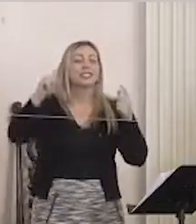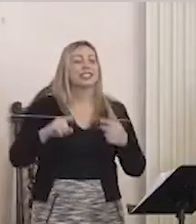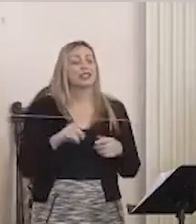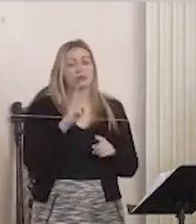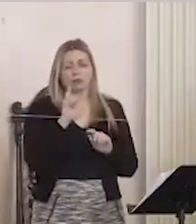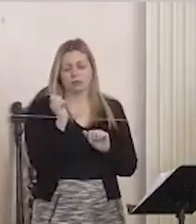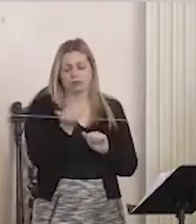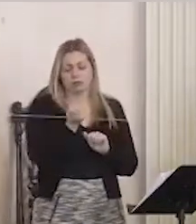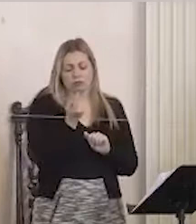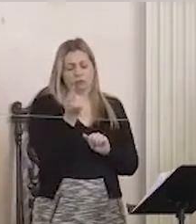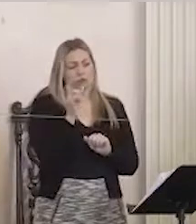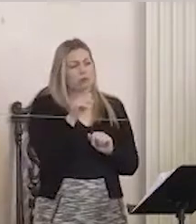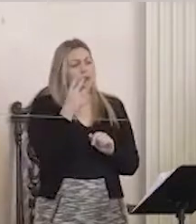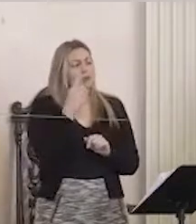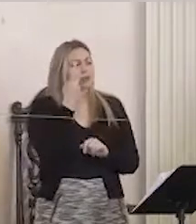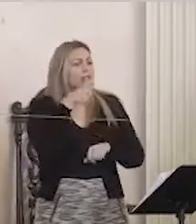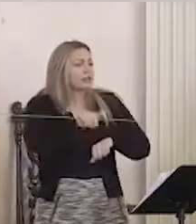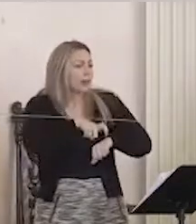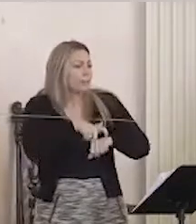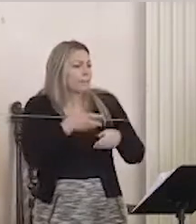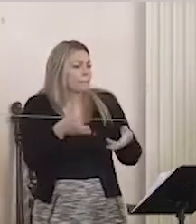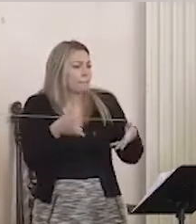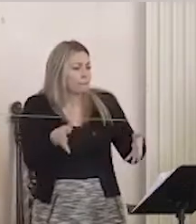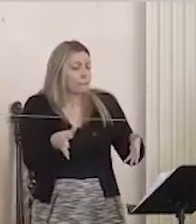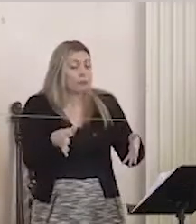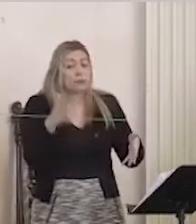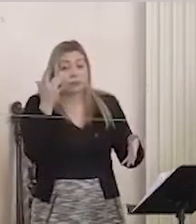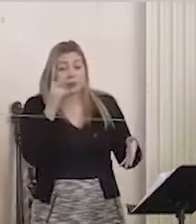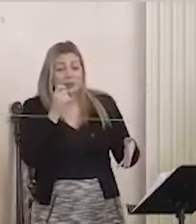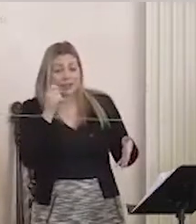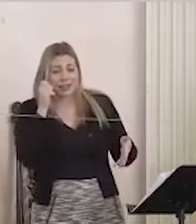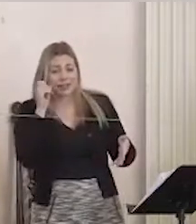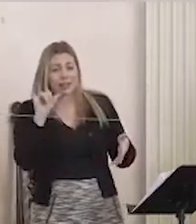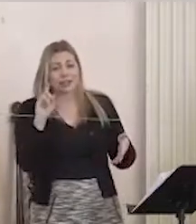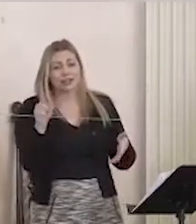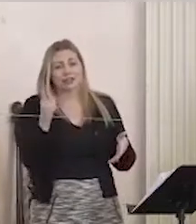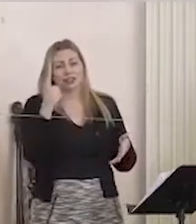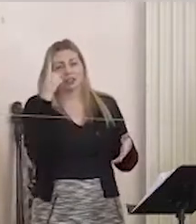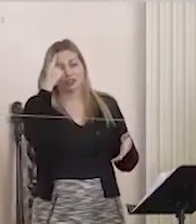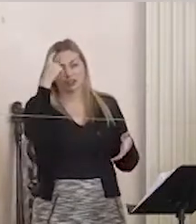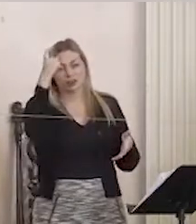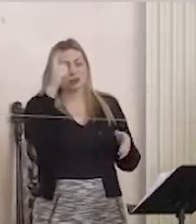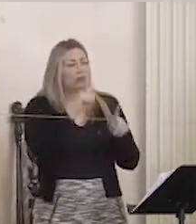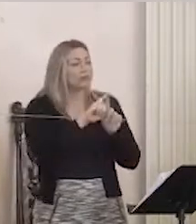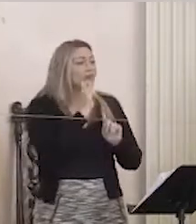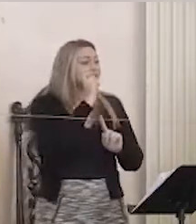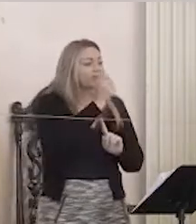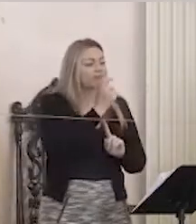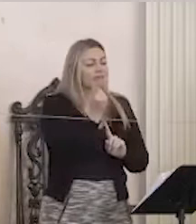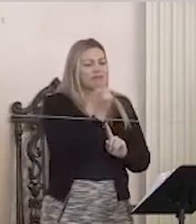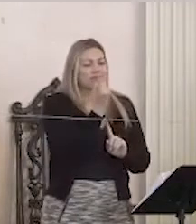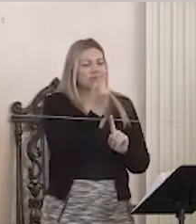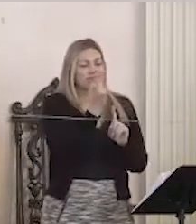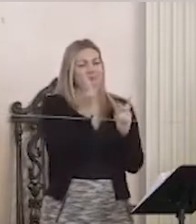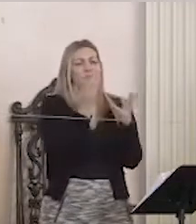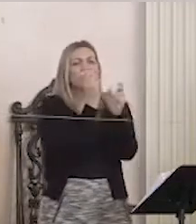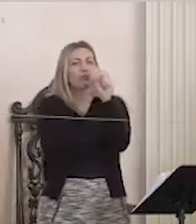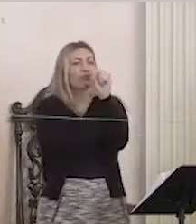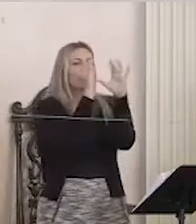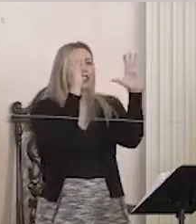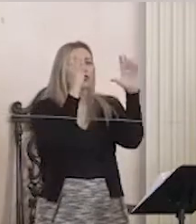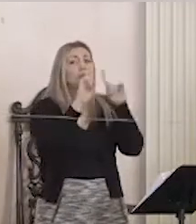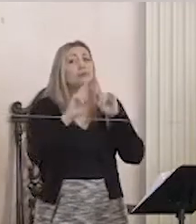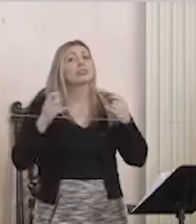but experiences of time. For yesterday is but a dream, and tomorrow is only a vision,